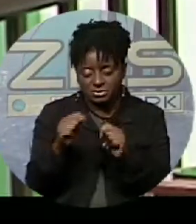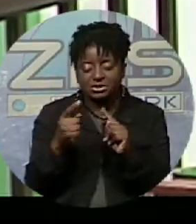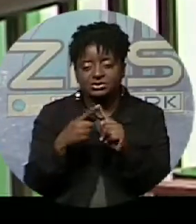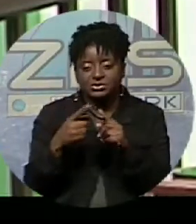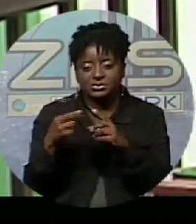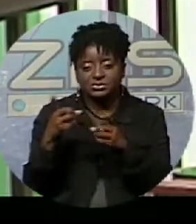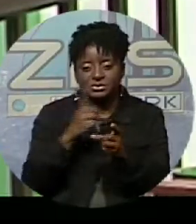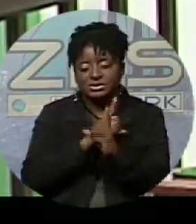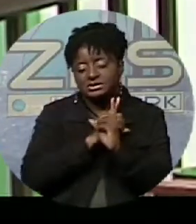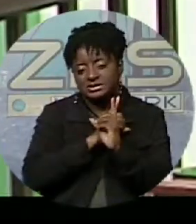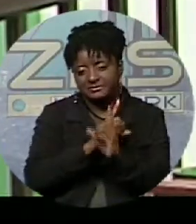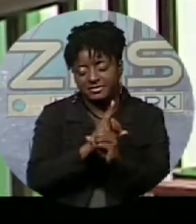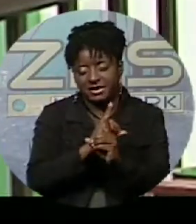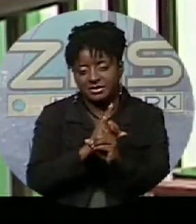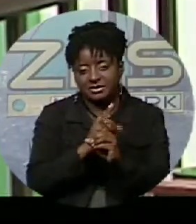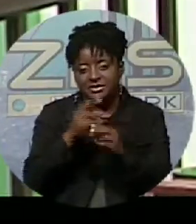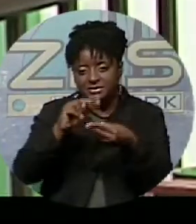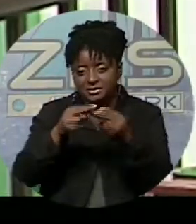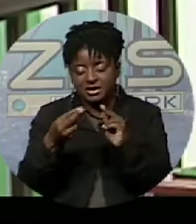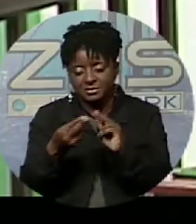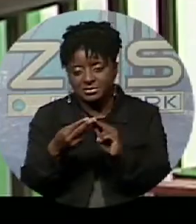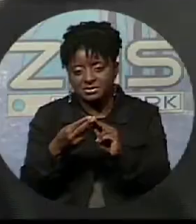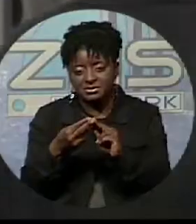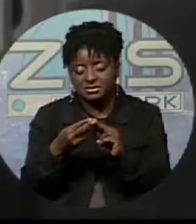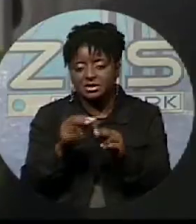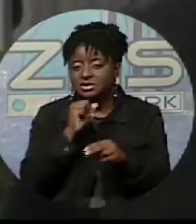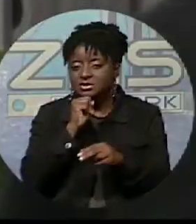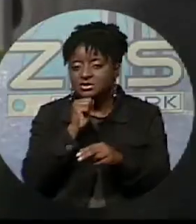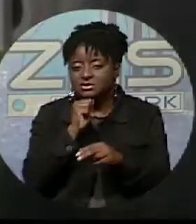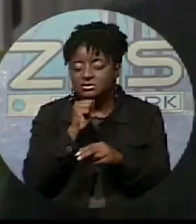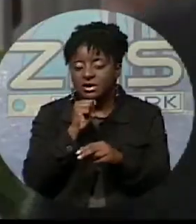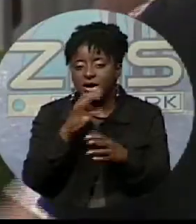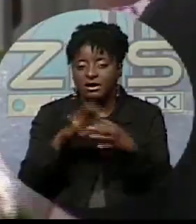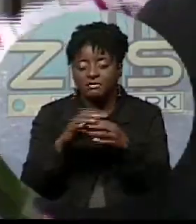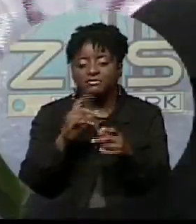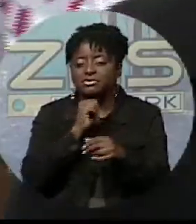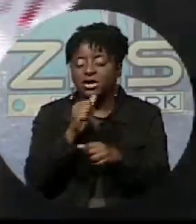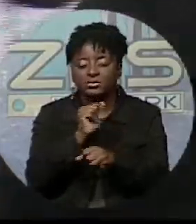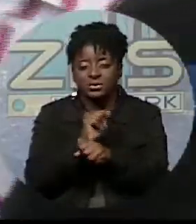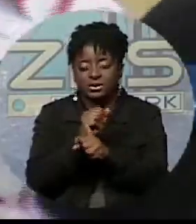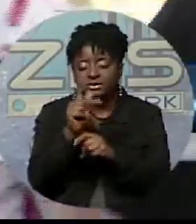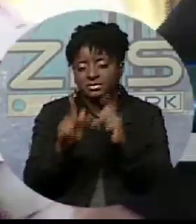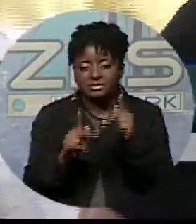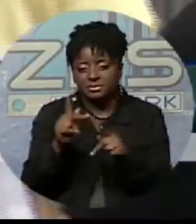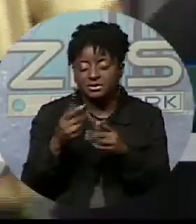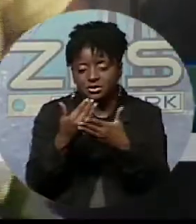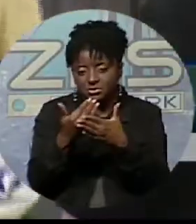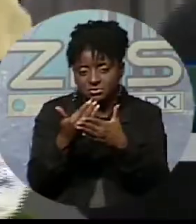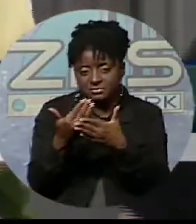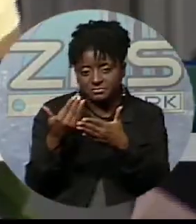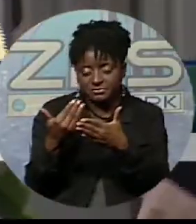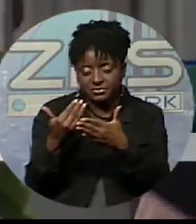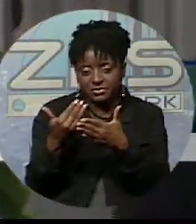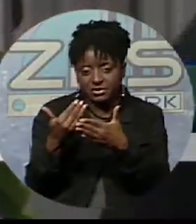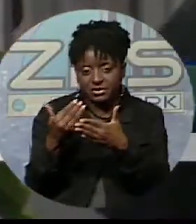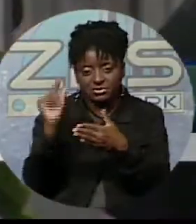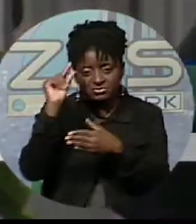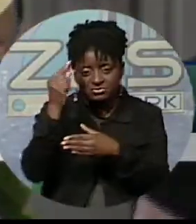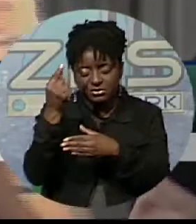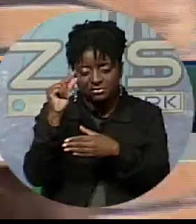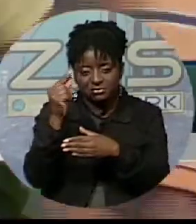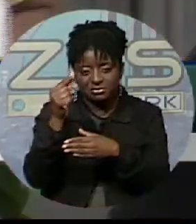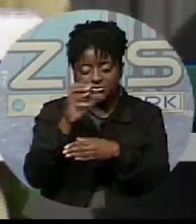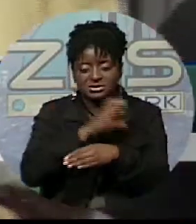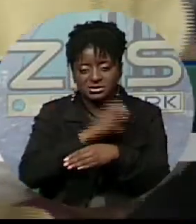figures released earlier this year by the Department of Statistics. Gibson noted that during the former Christie administration, employment figures